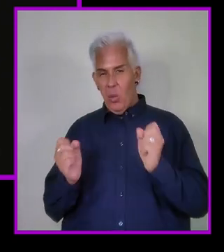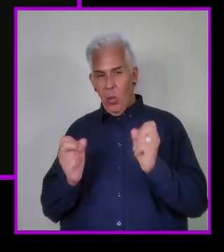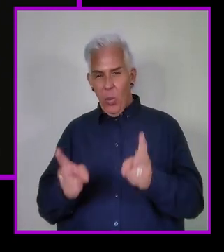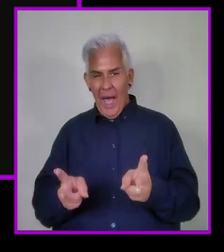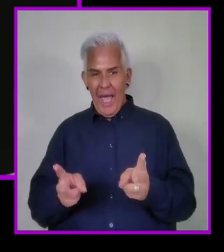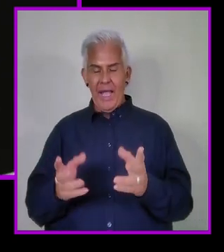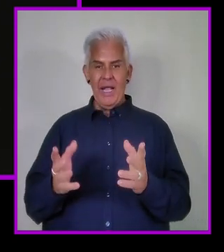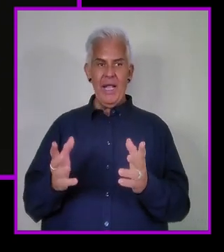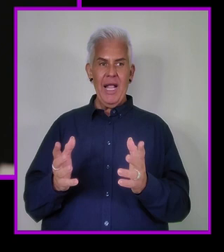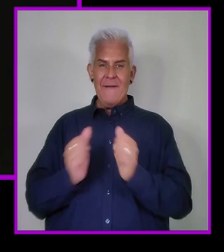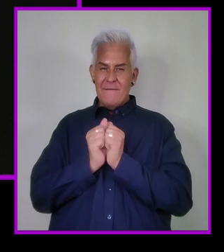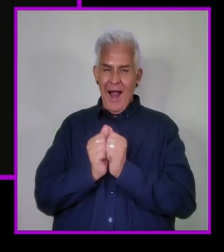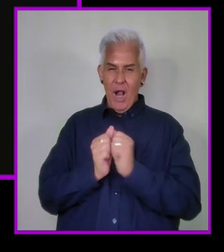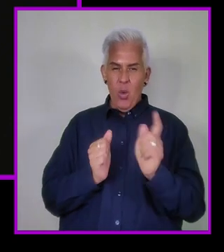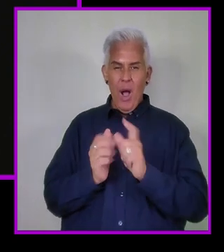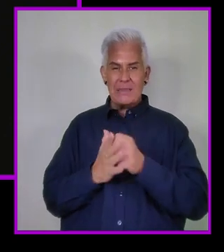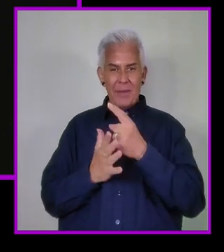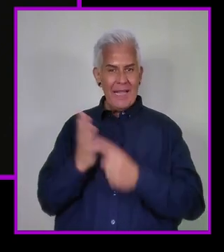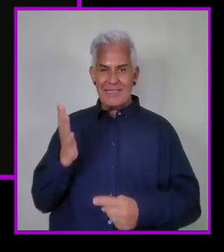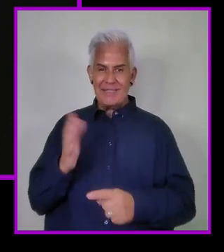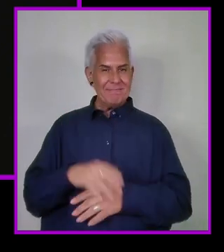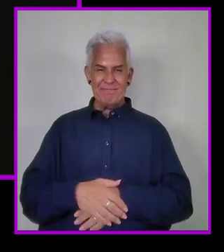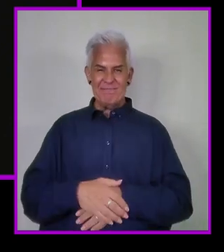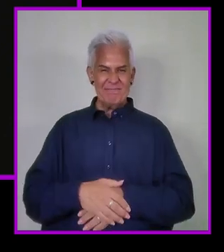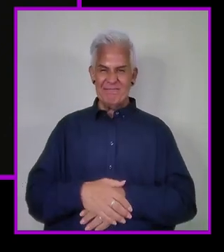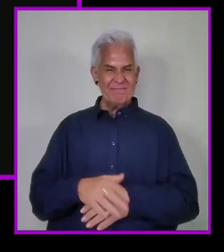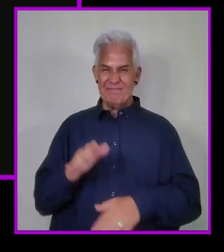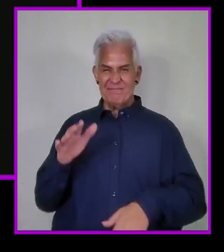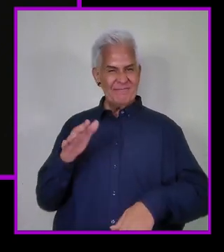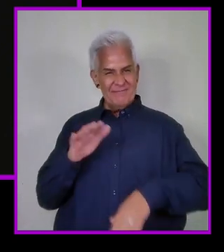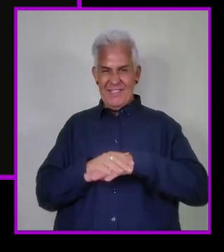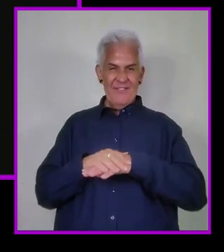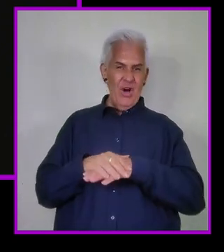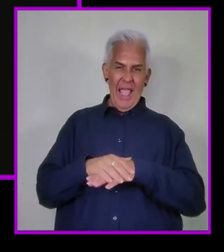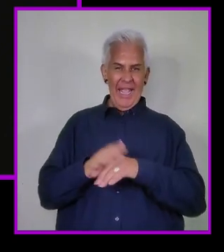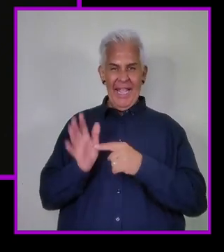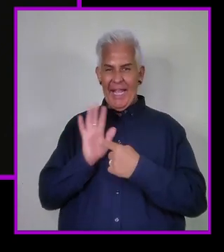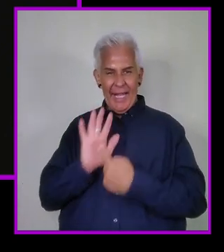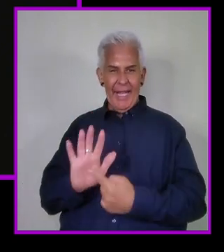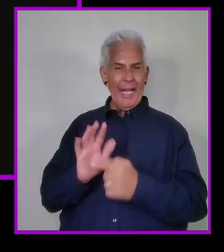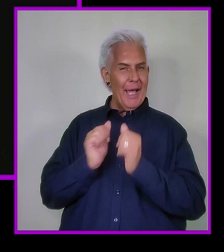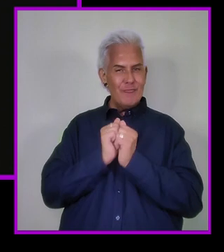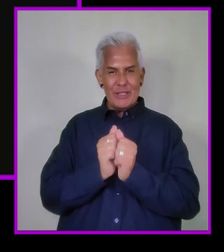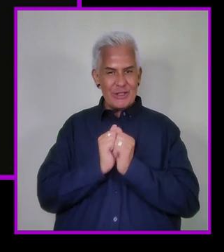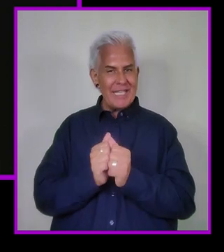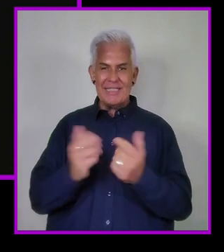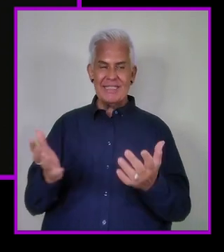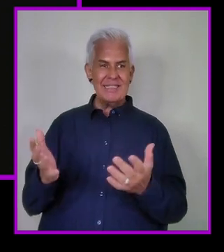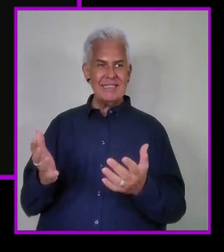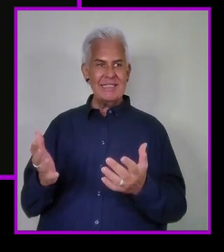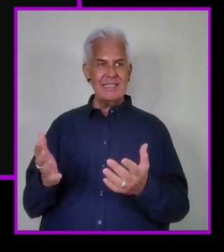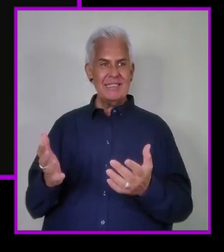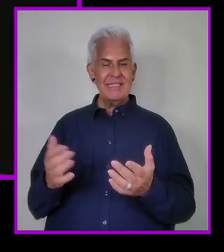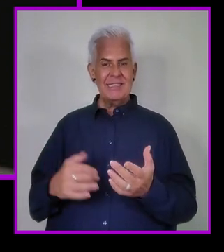the value of disability is still not being fully appreciated. Mm. You know, the